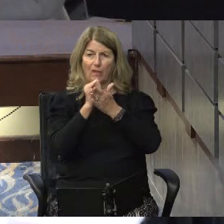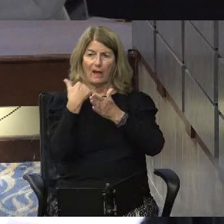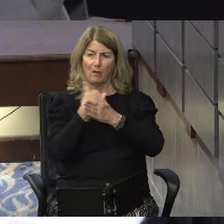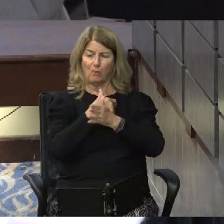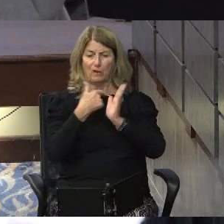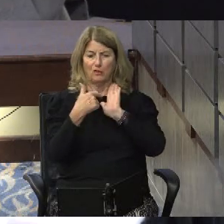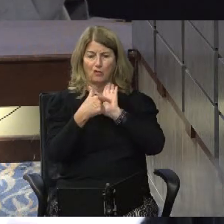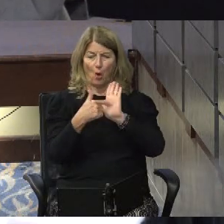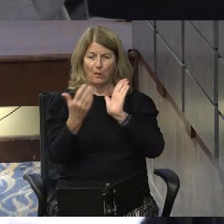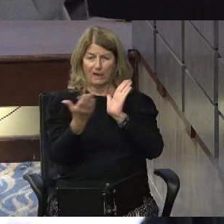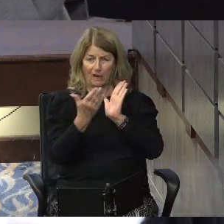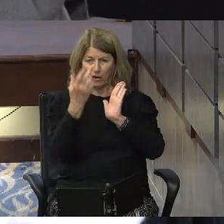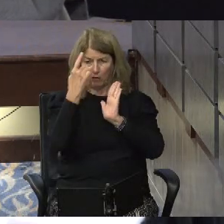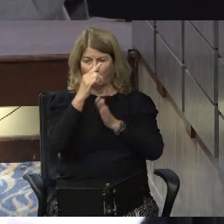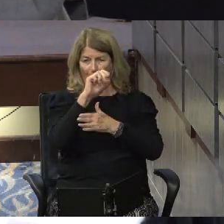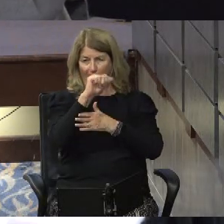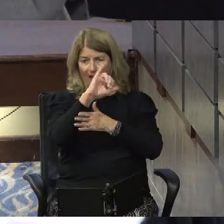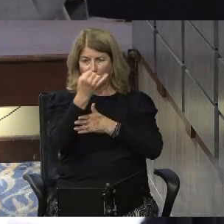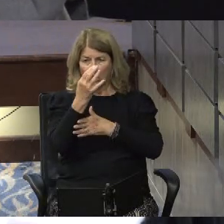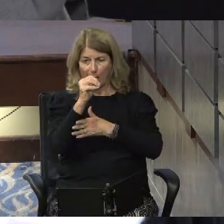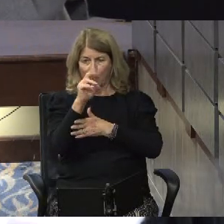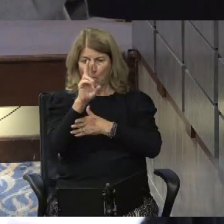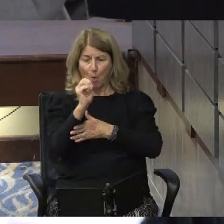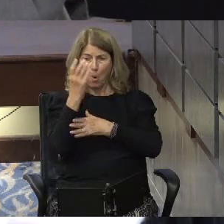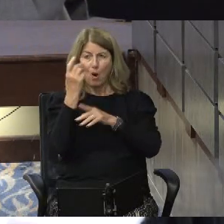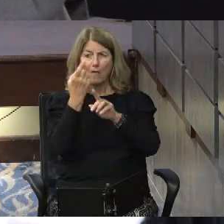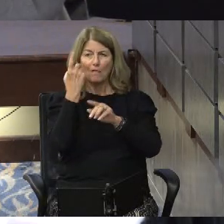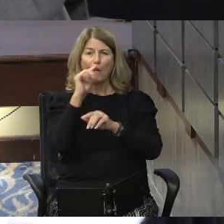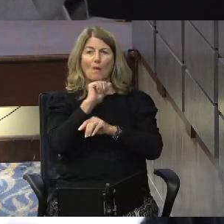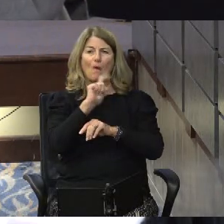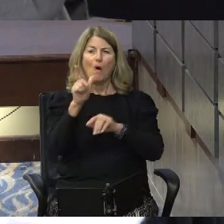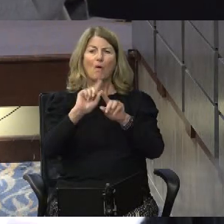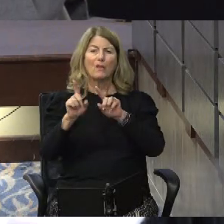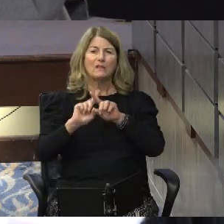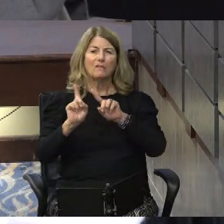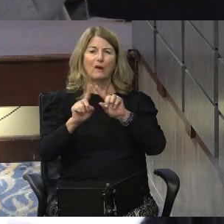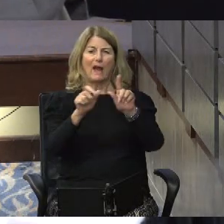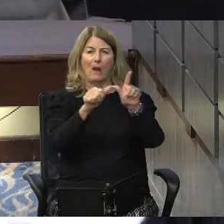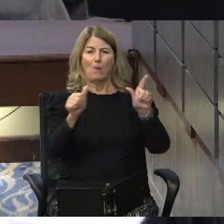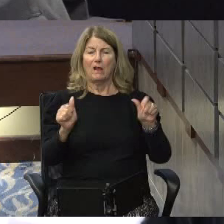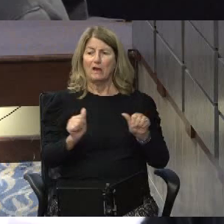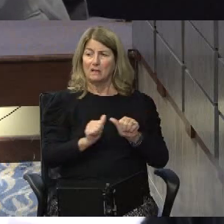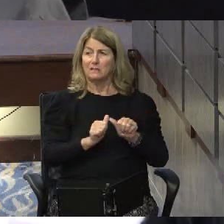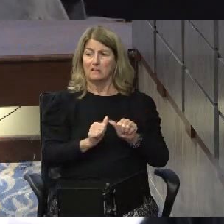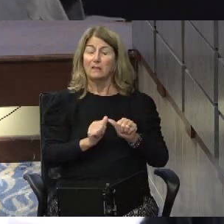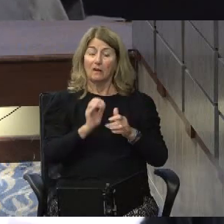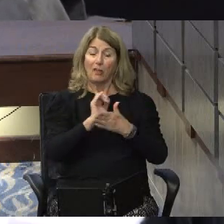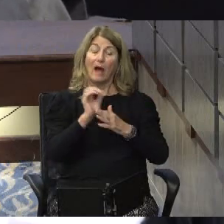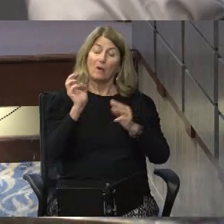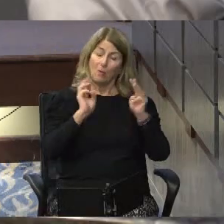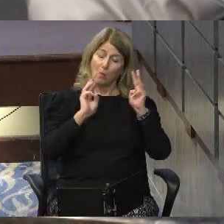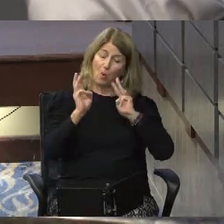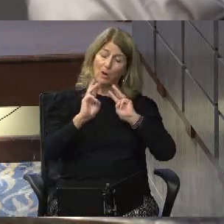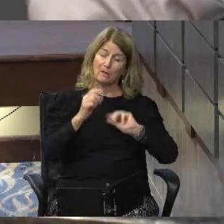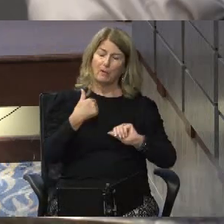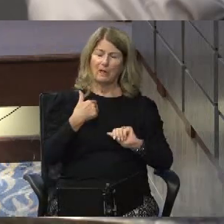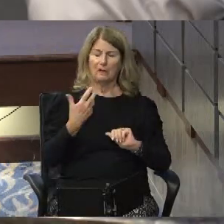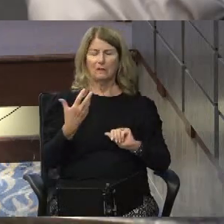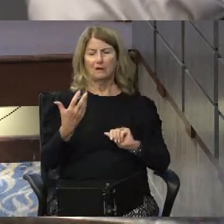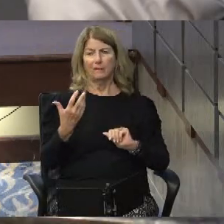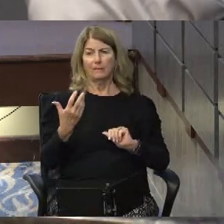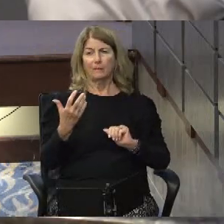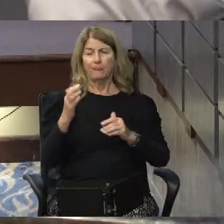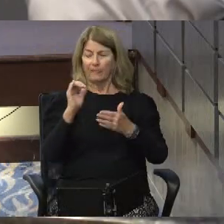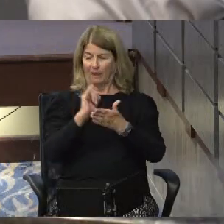here for A.J. Moore to all the different sites. And Councilmember It worried me. Yeah. that we